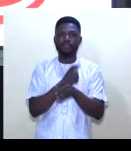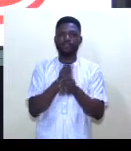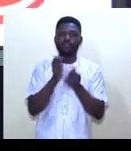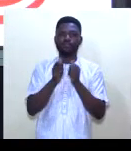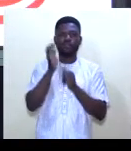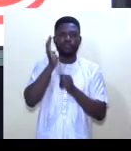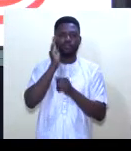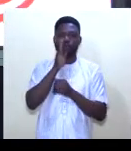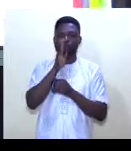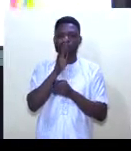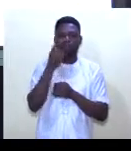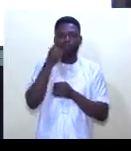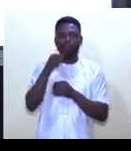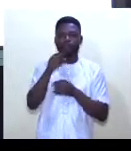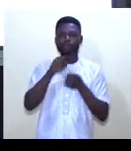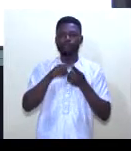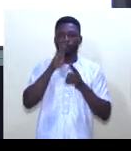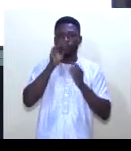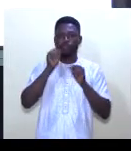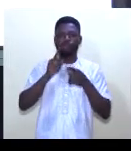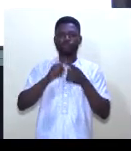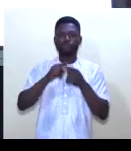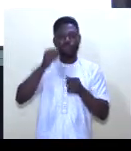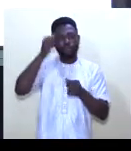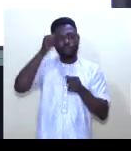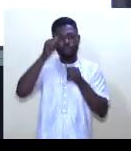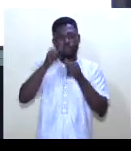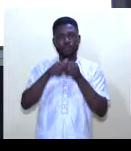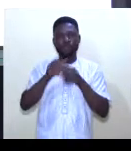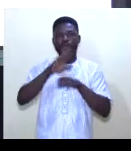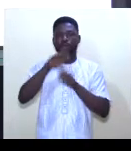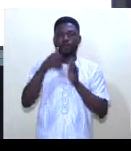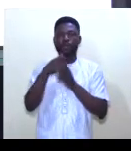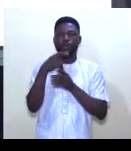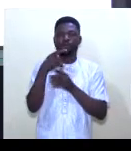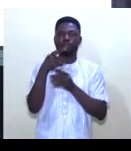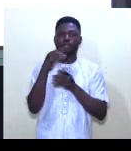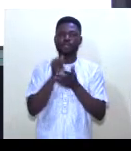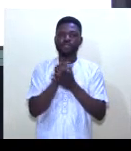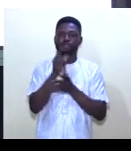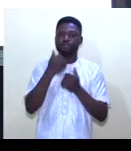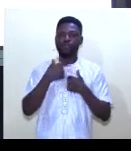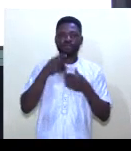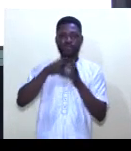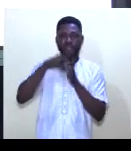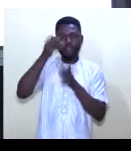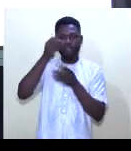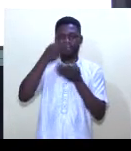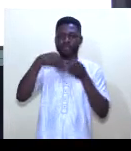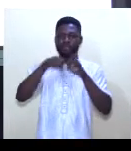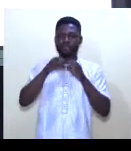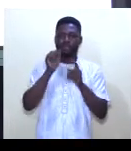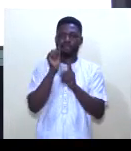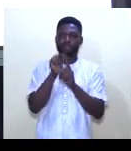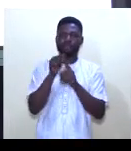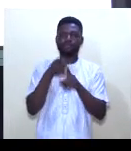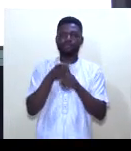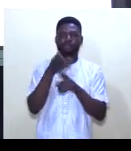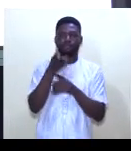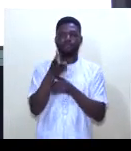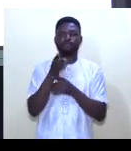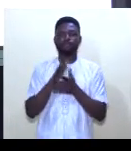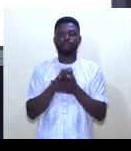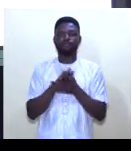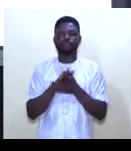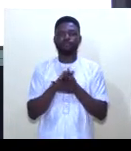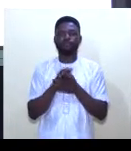lesson, which will still be for you to be able to recall all that we have learned, important points